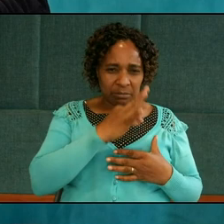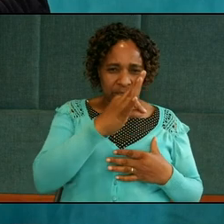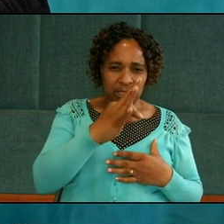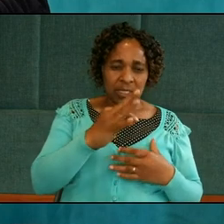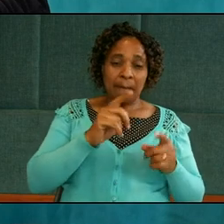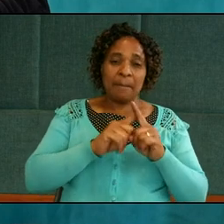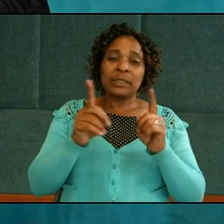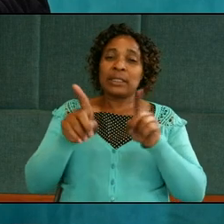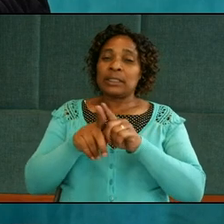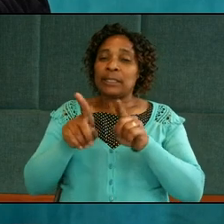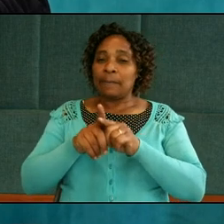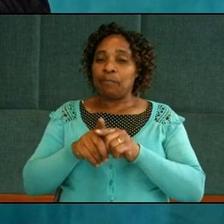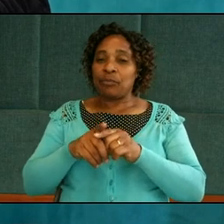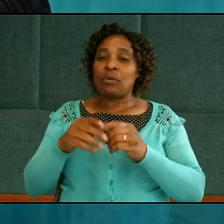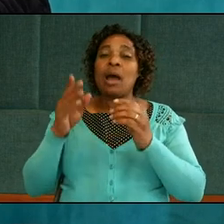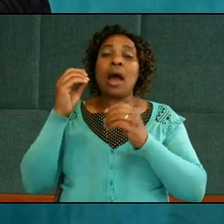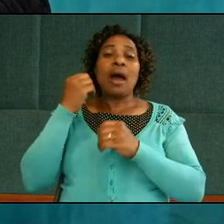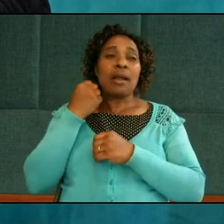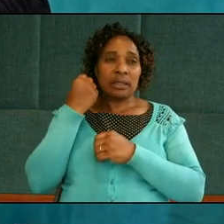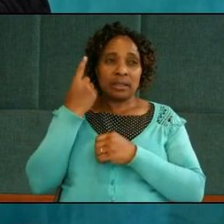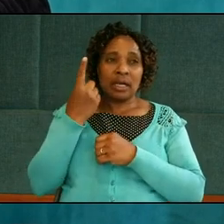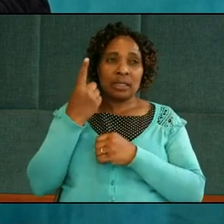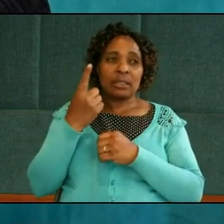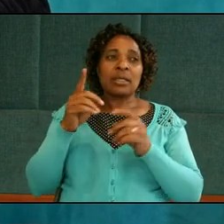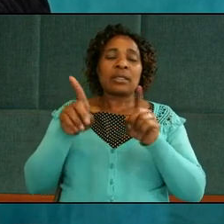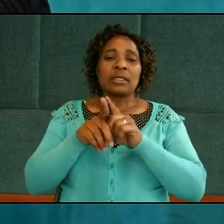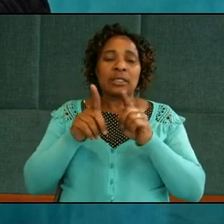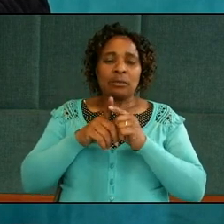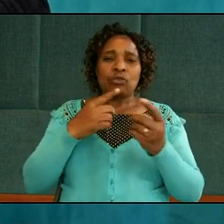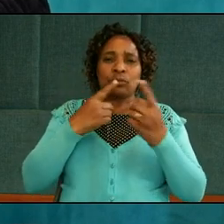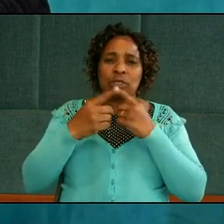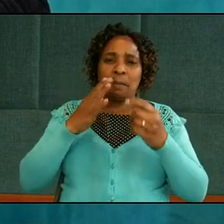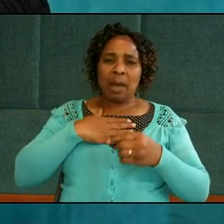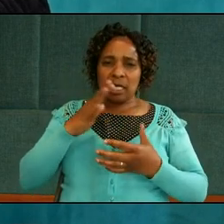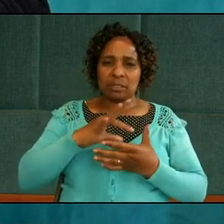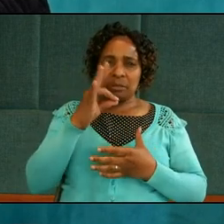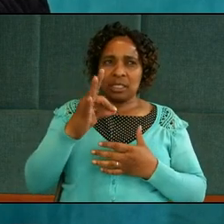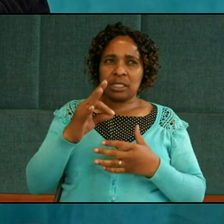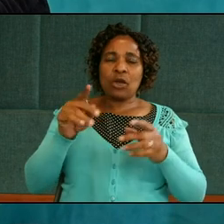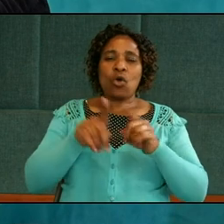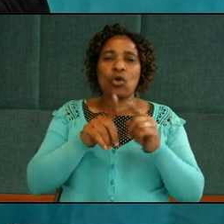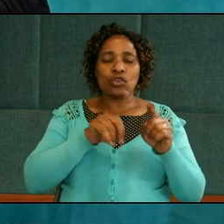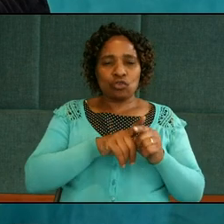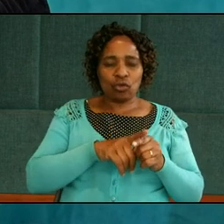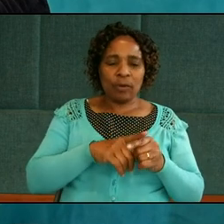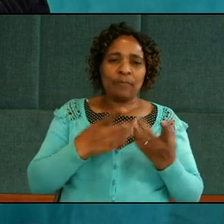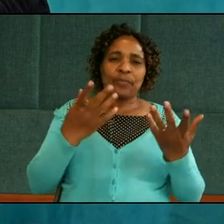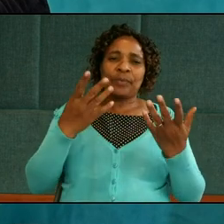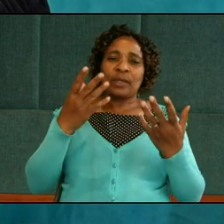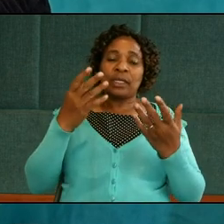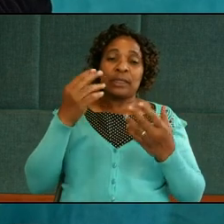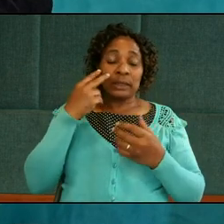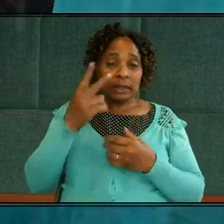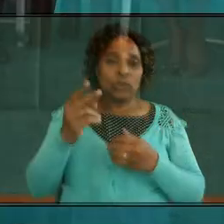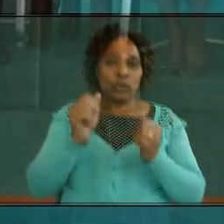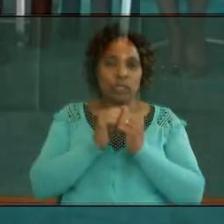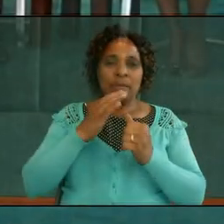will also pray with my understanding. I will seek with my spirit, but I will also sing with my